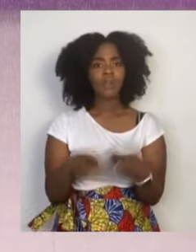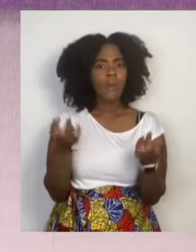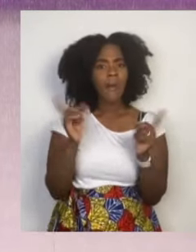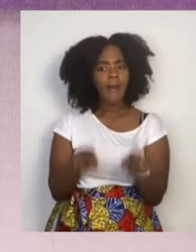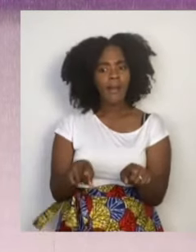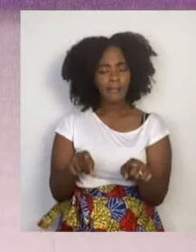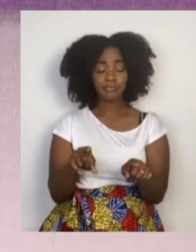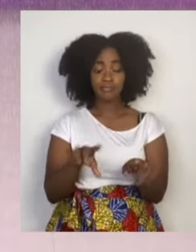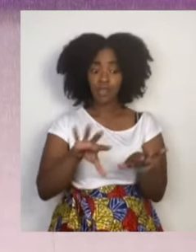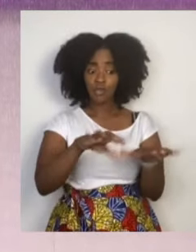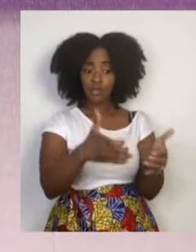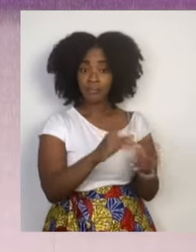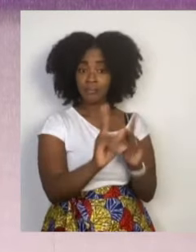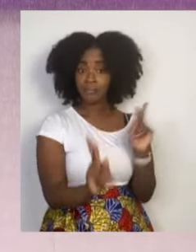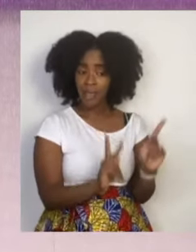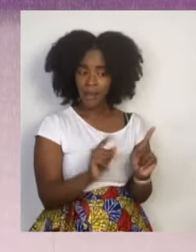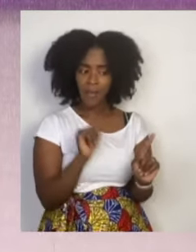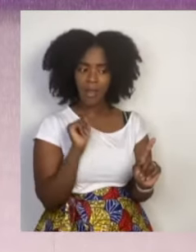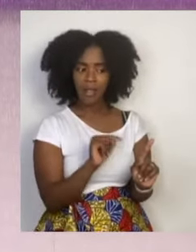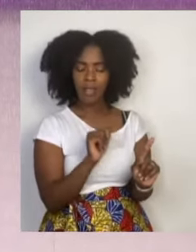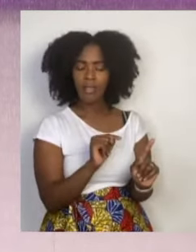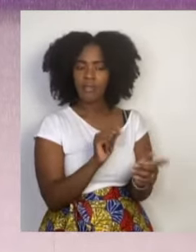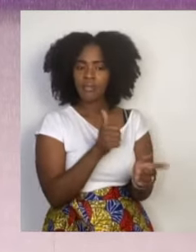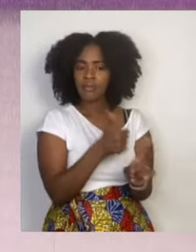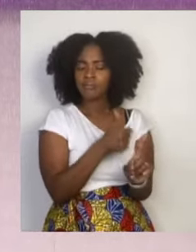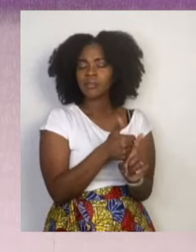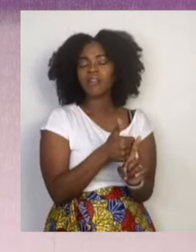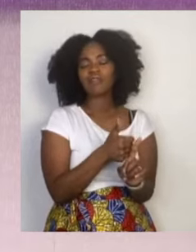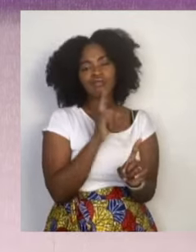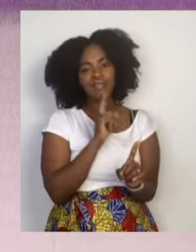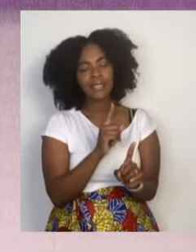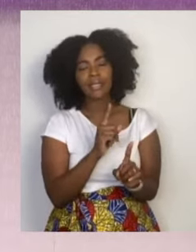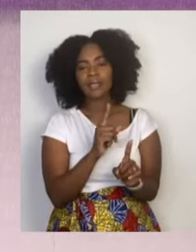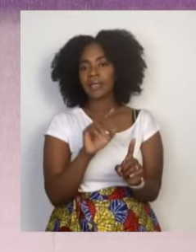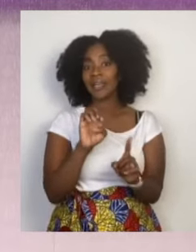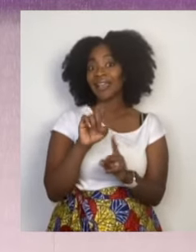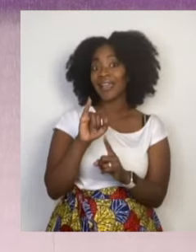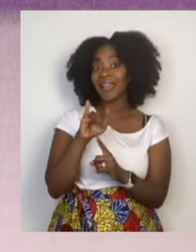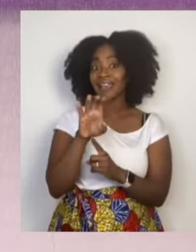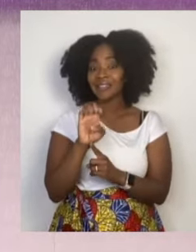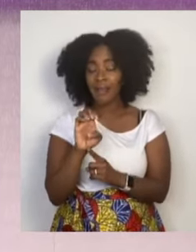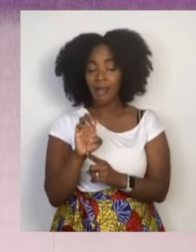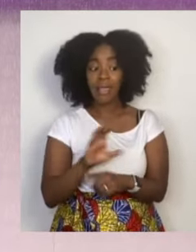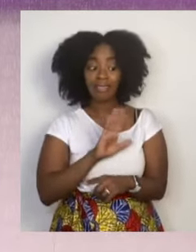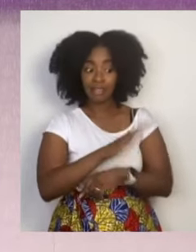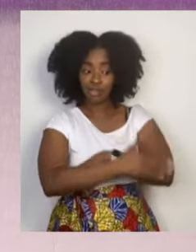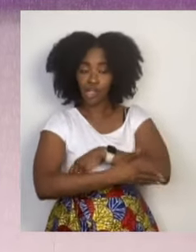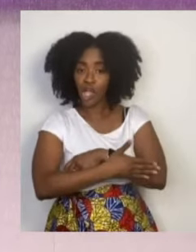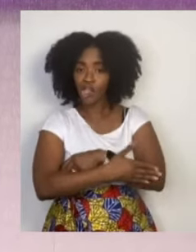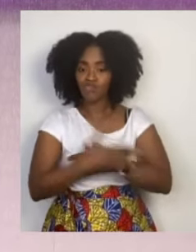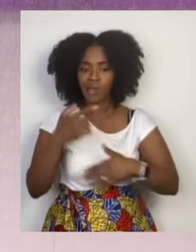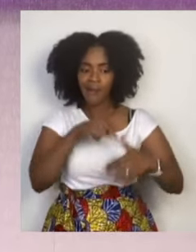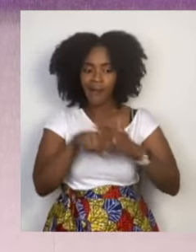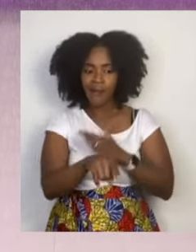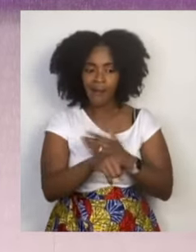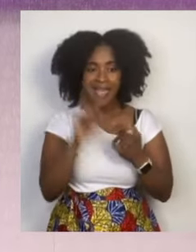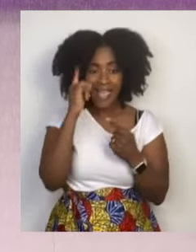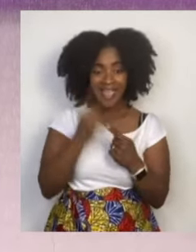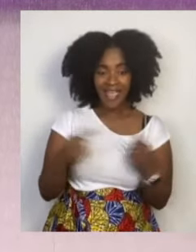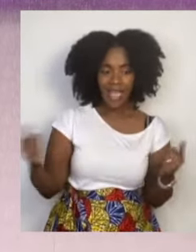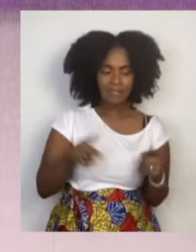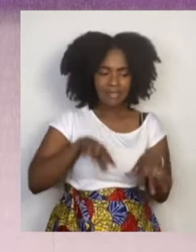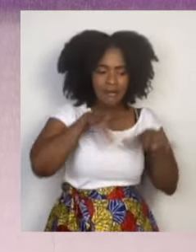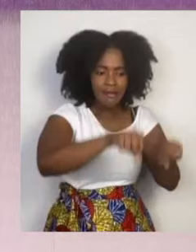who are in exile. Their native land has been invaded by enemies. Their homes have been set